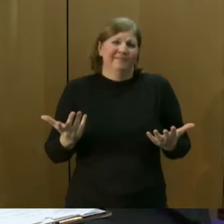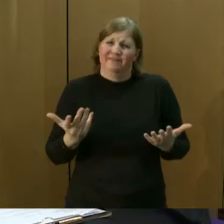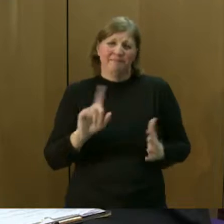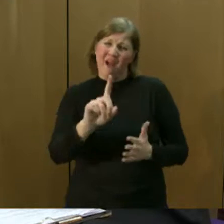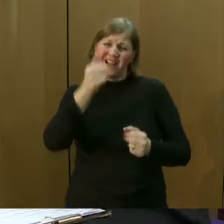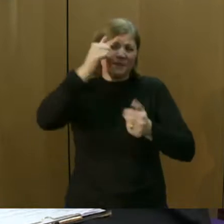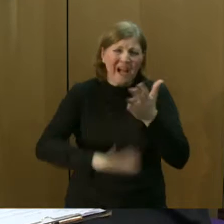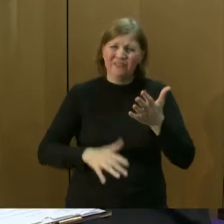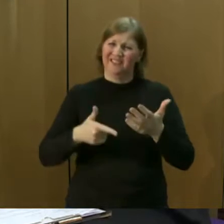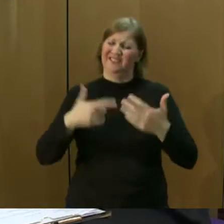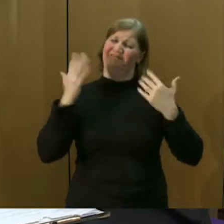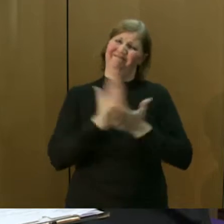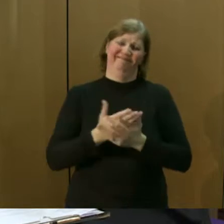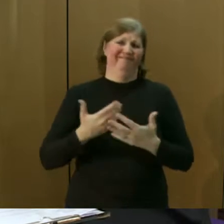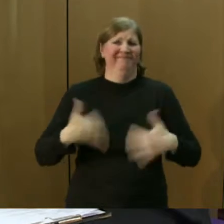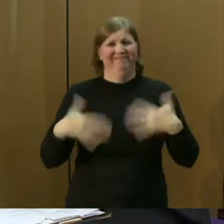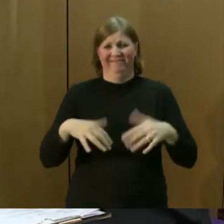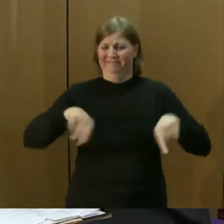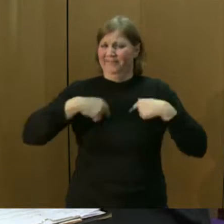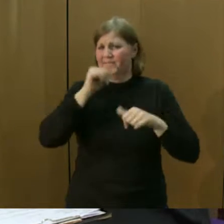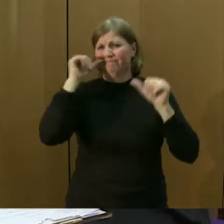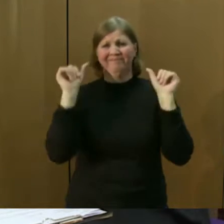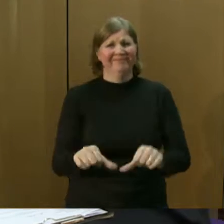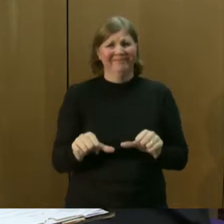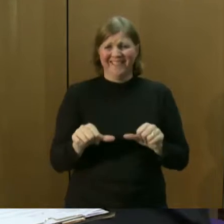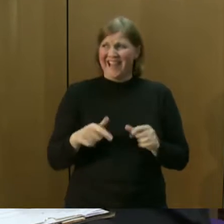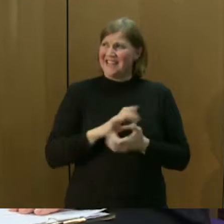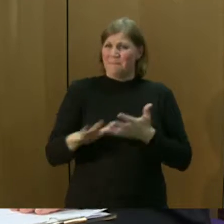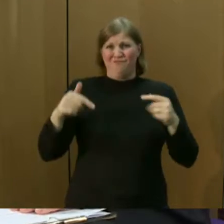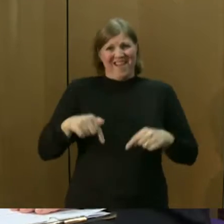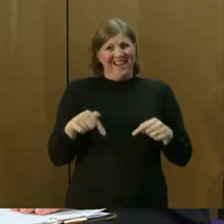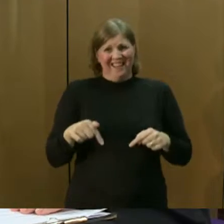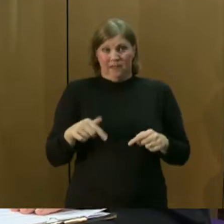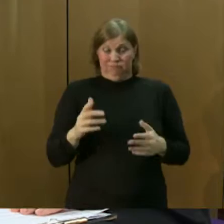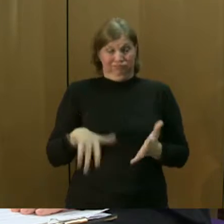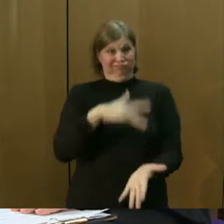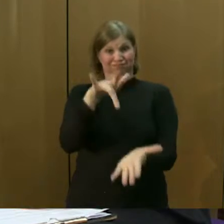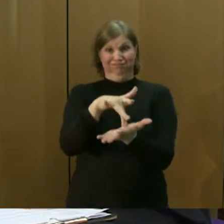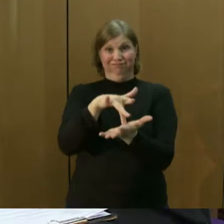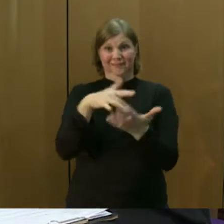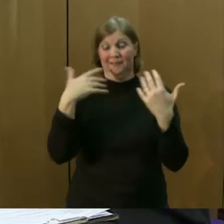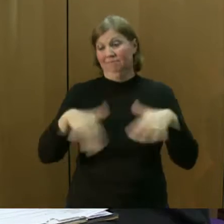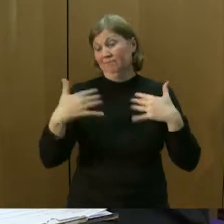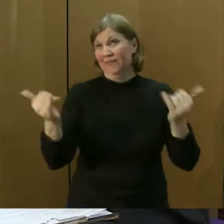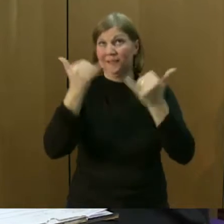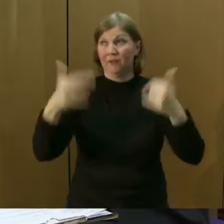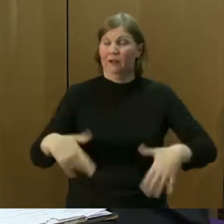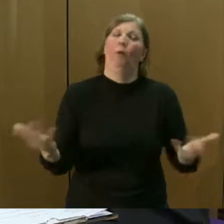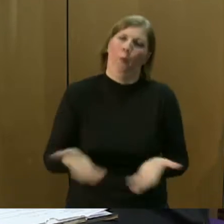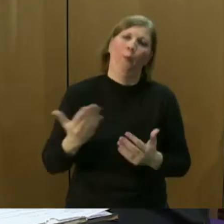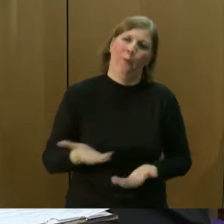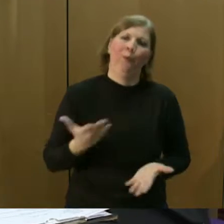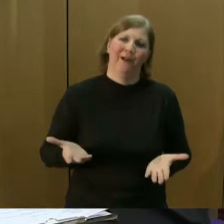being in a festival city and everything that has to offer. As a producer for new work